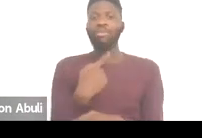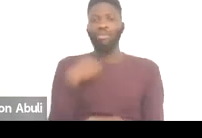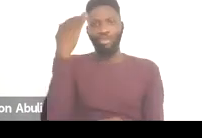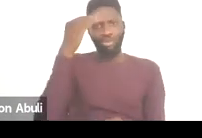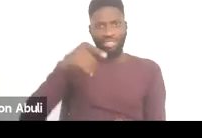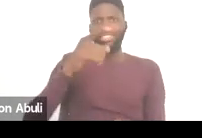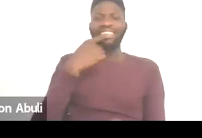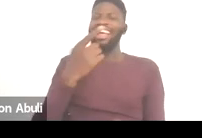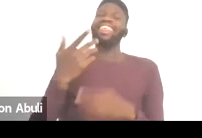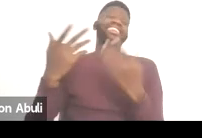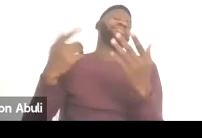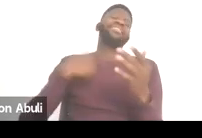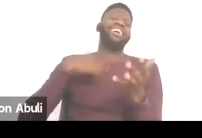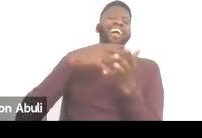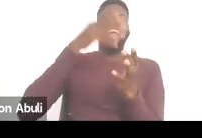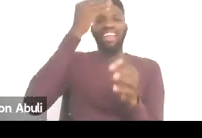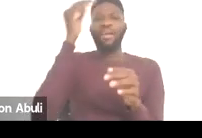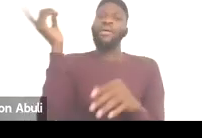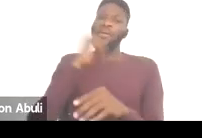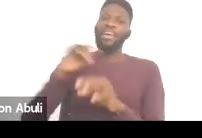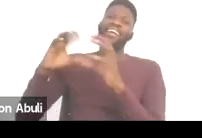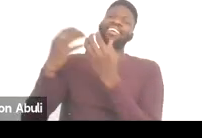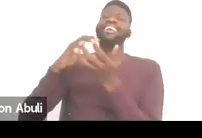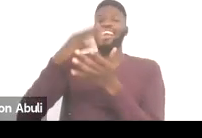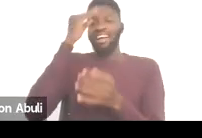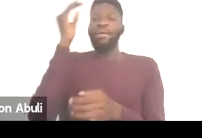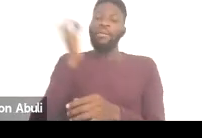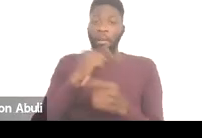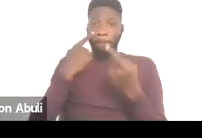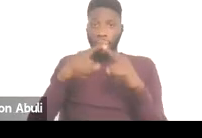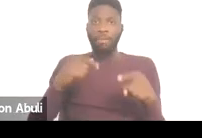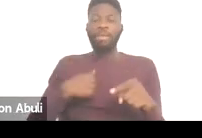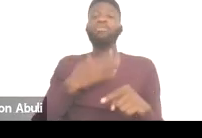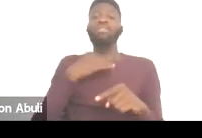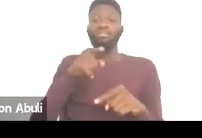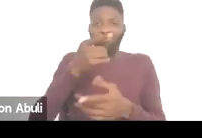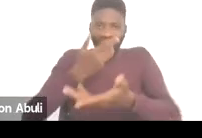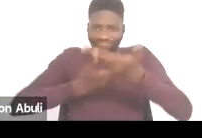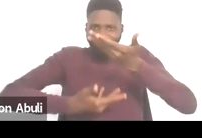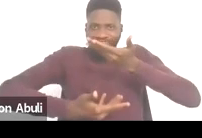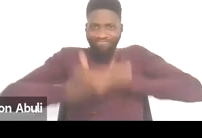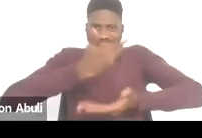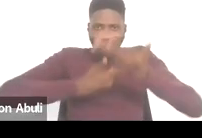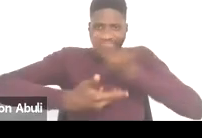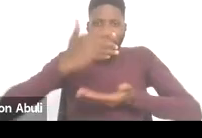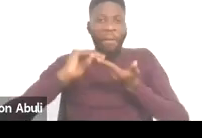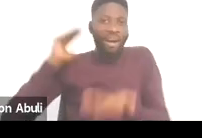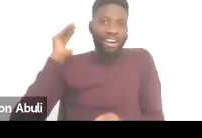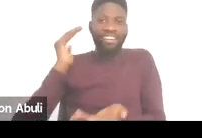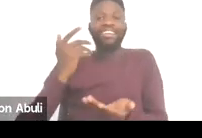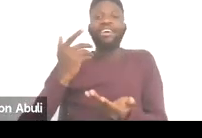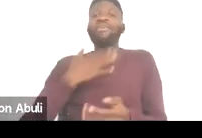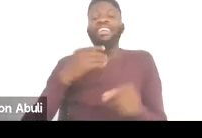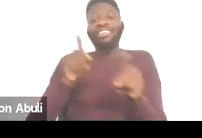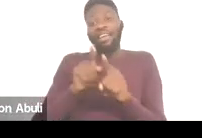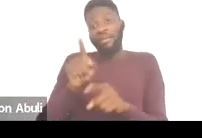zote umesoma kwa class. But I want this class to be more of an interactive session. I want maybe even one of you